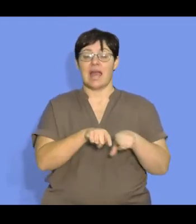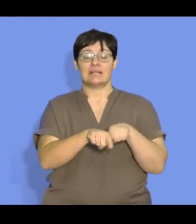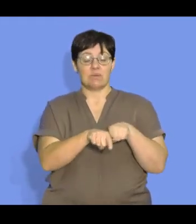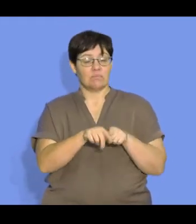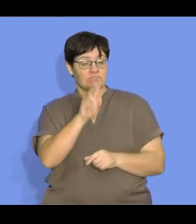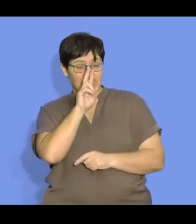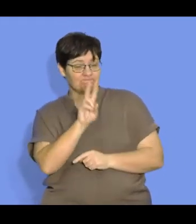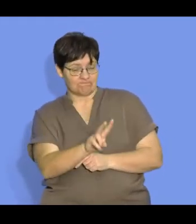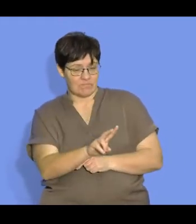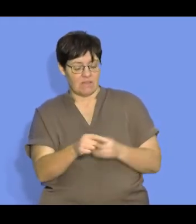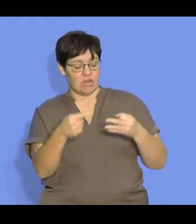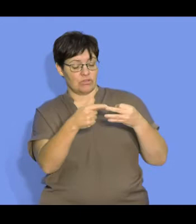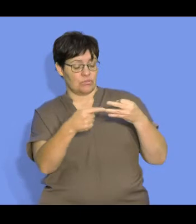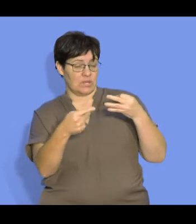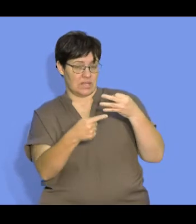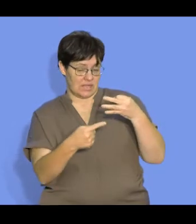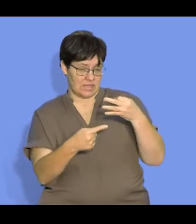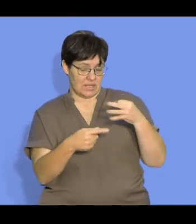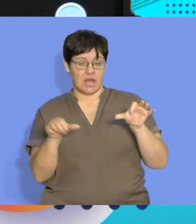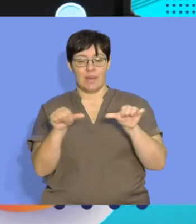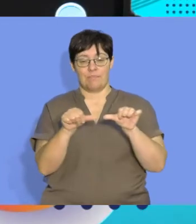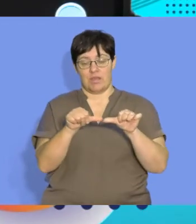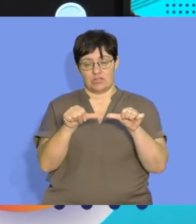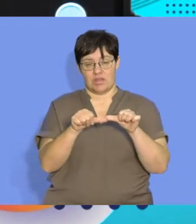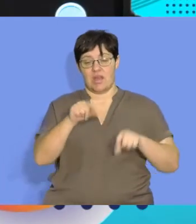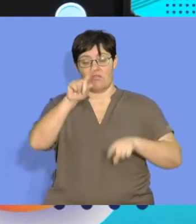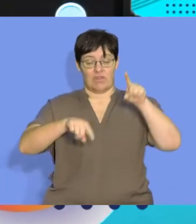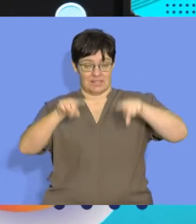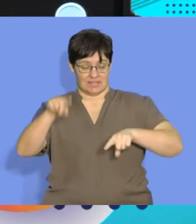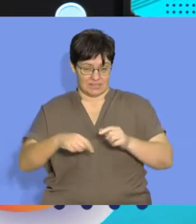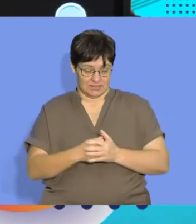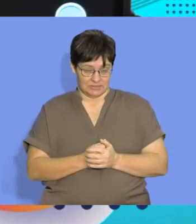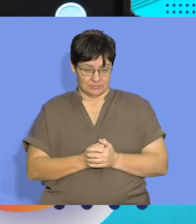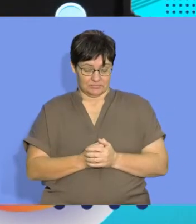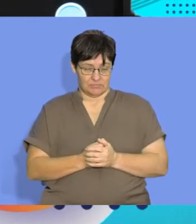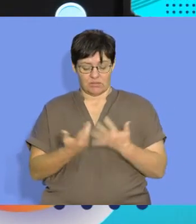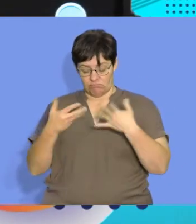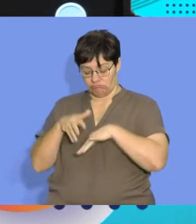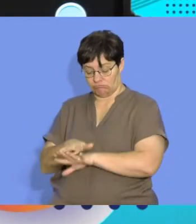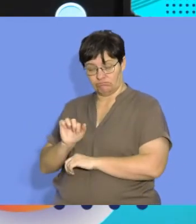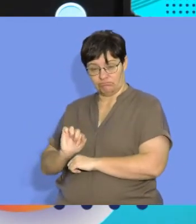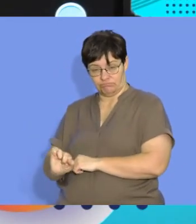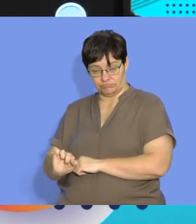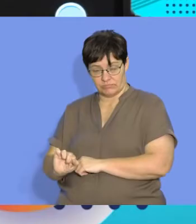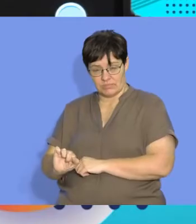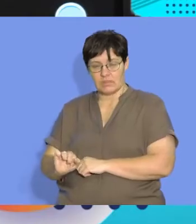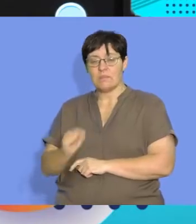we said there's 3 ways to measure our rate of reaction. We said it's to catch up